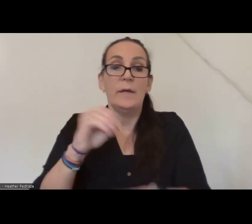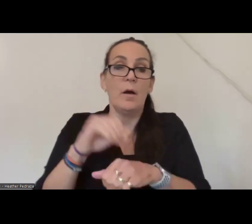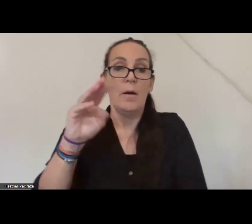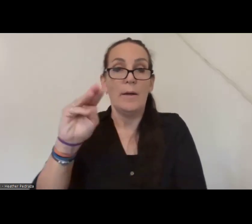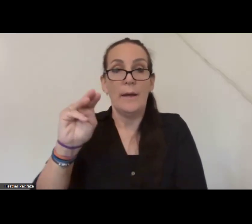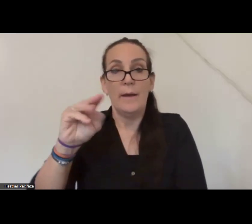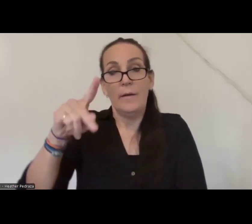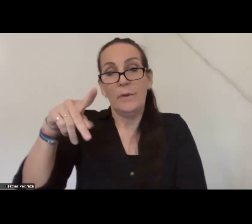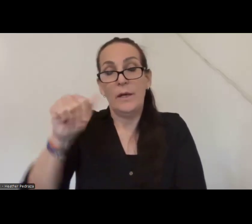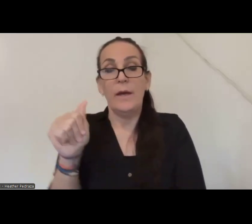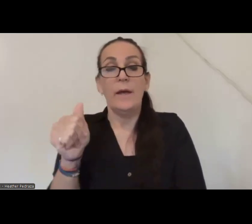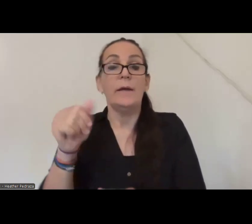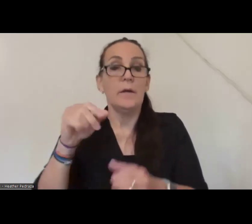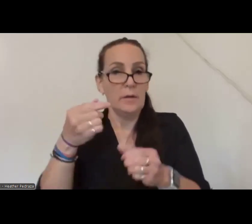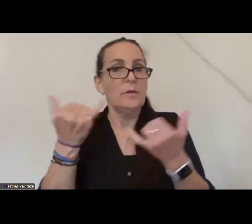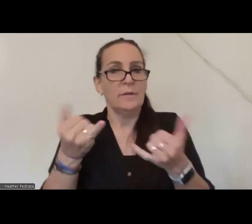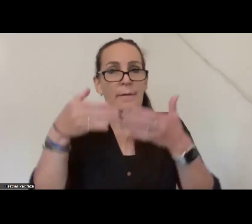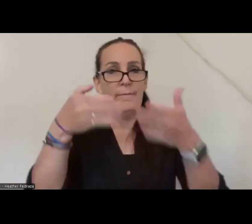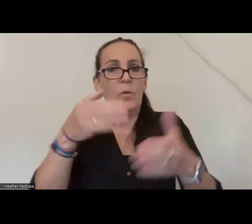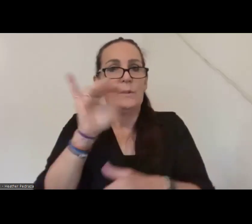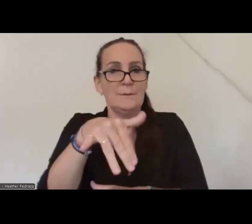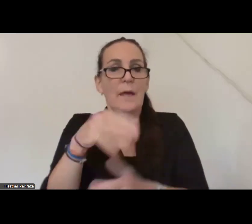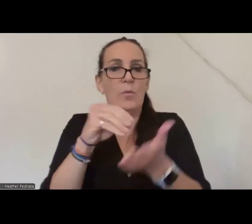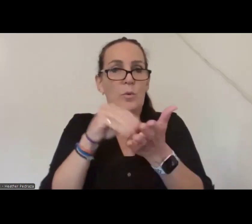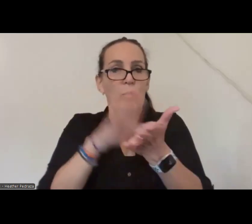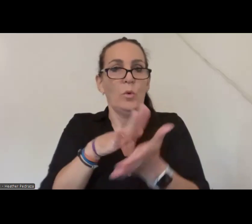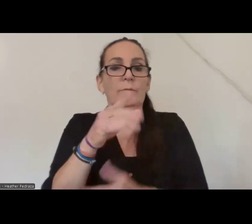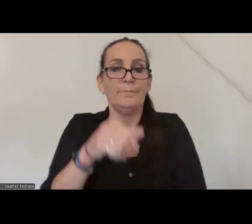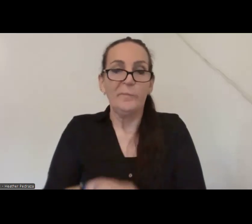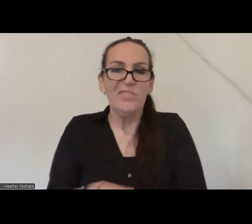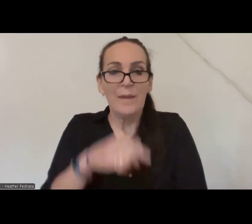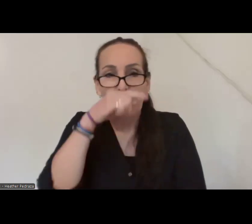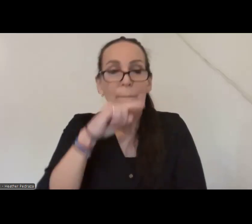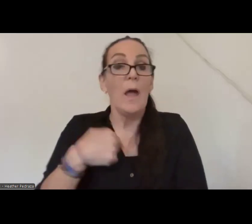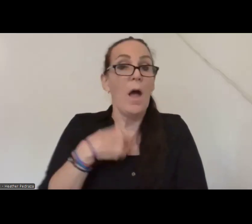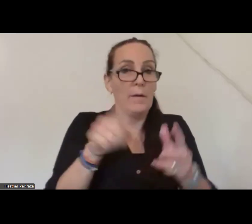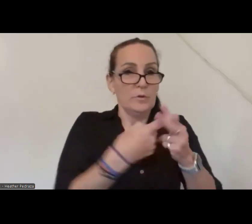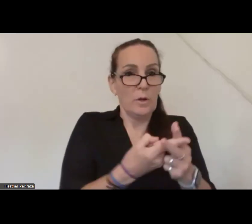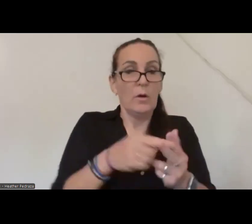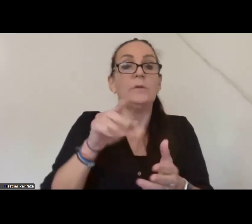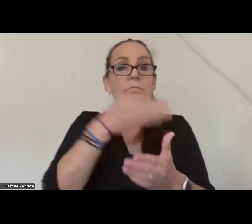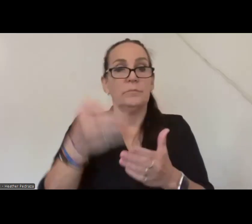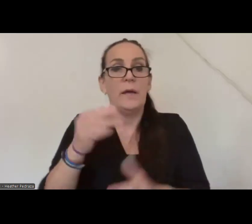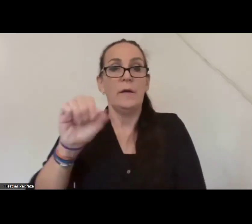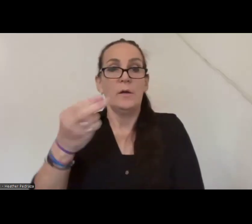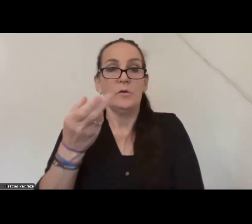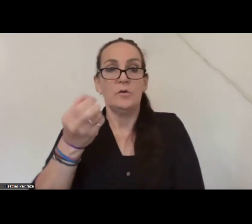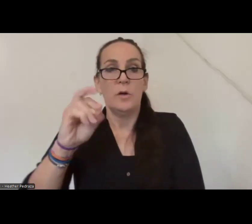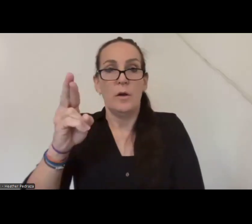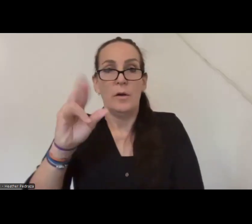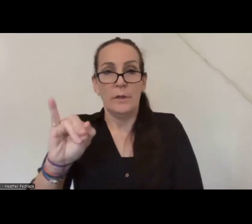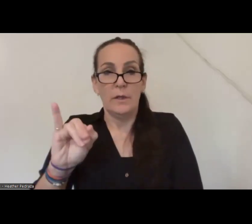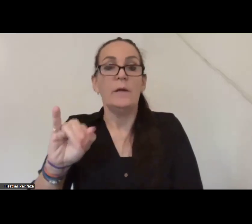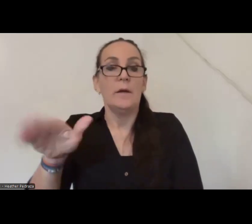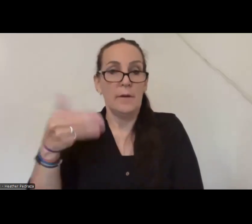report. I will start, and then Sherry's going to add, and then Corinne will add her additional perspective as